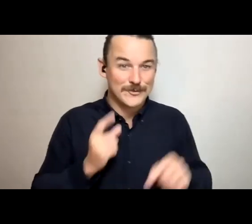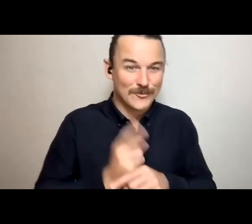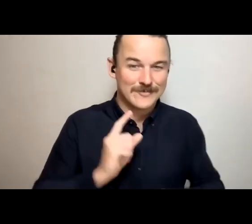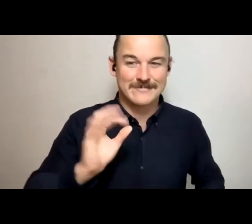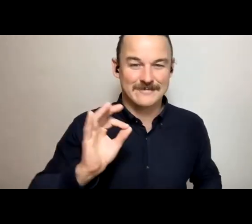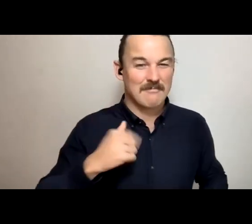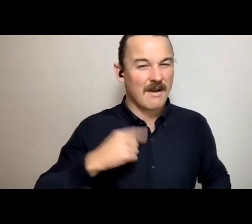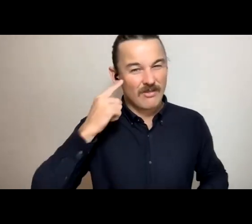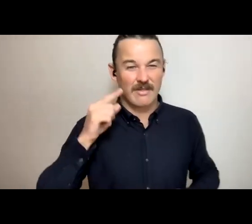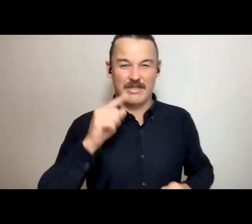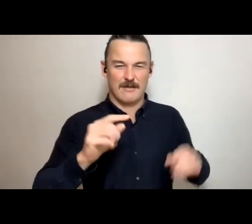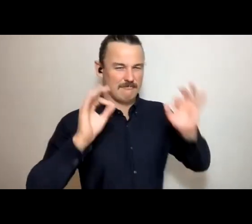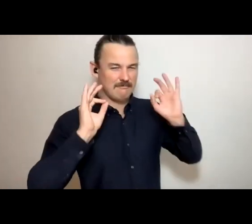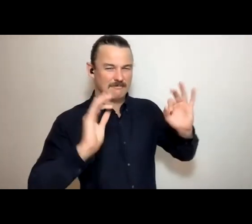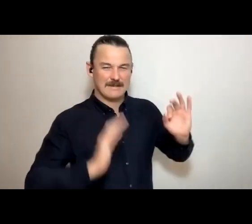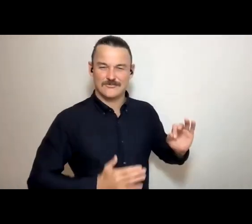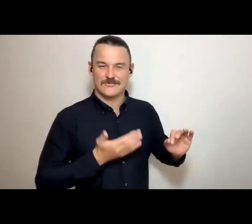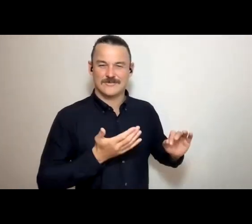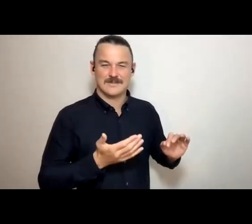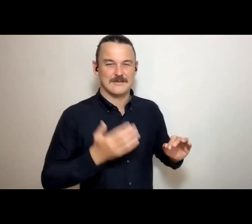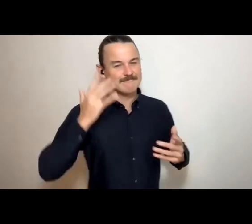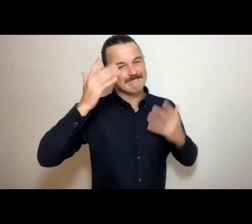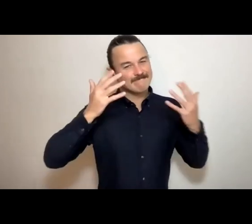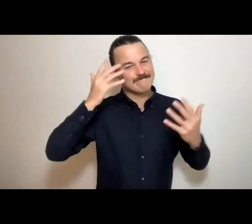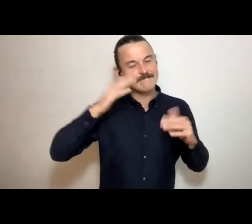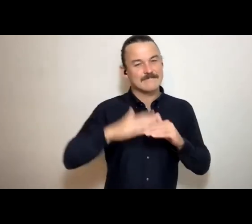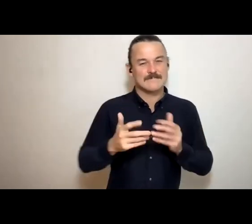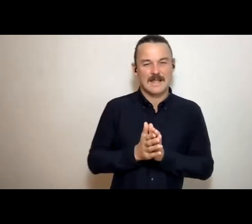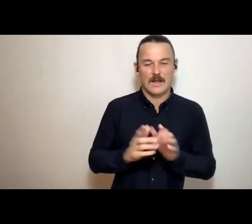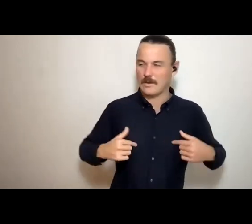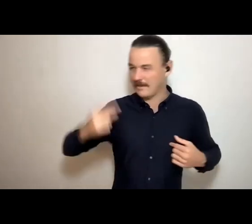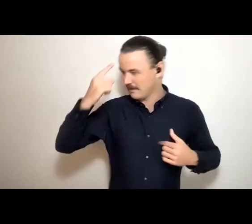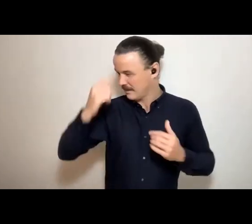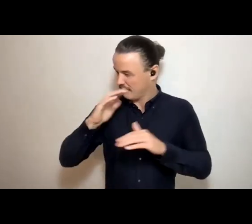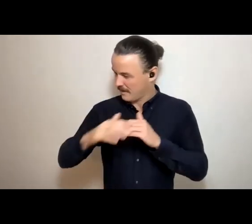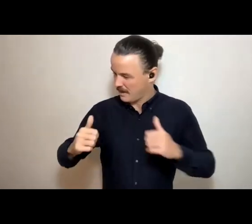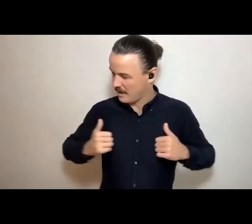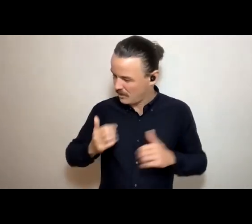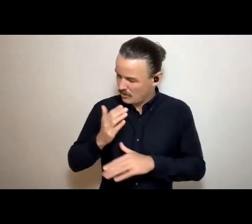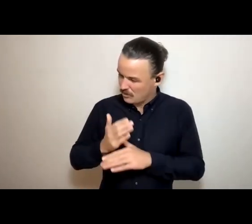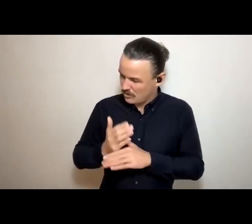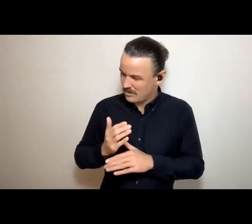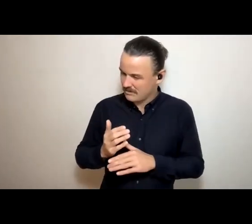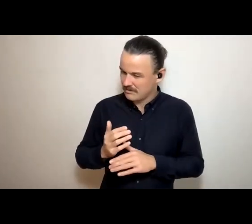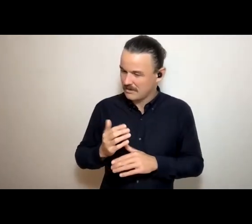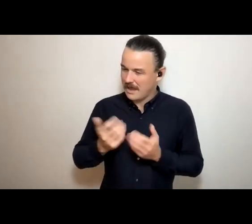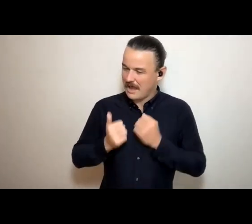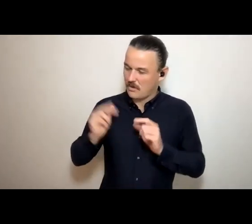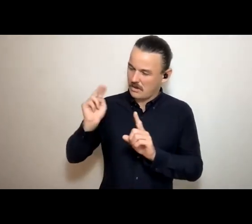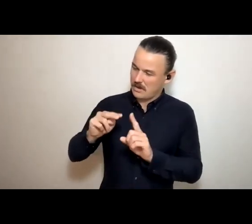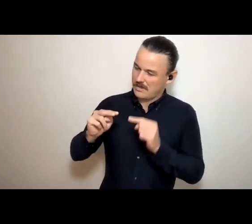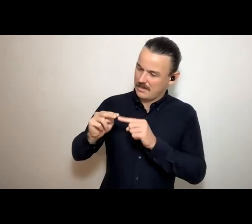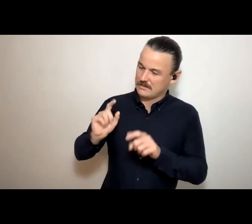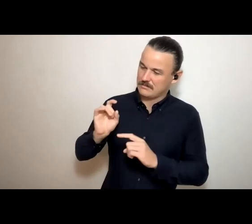that was really interesting about thinking about how we think about our own practice and our work. So talking